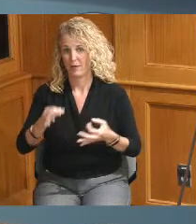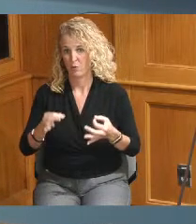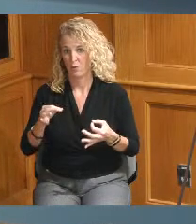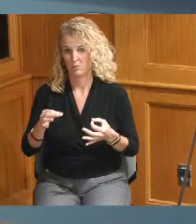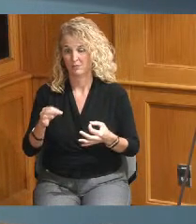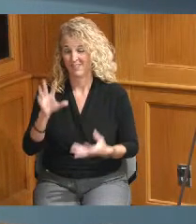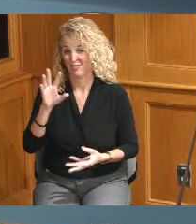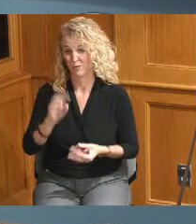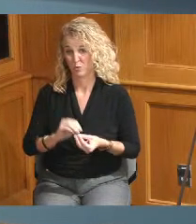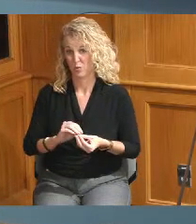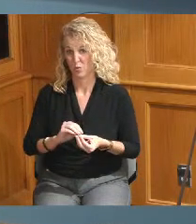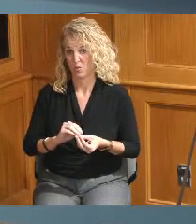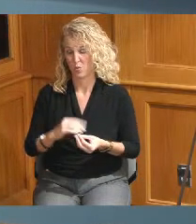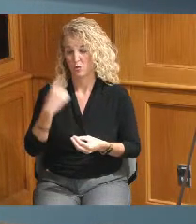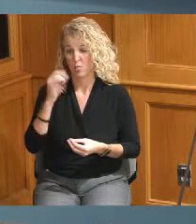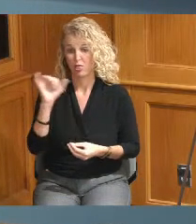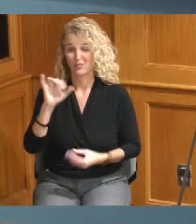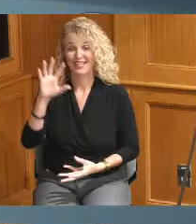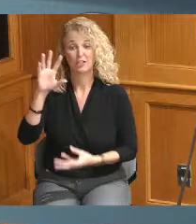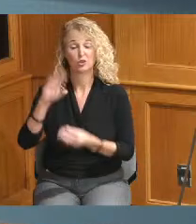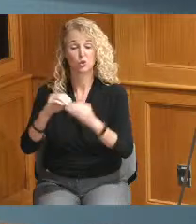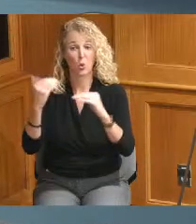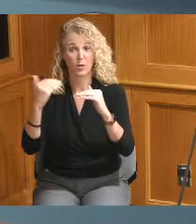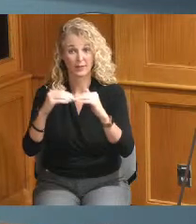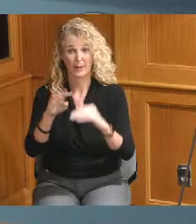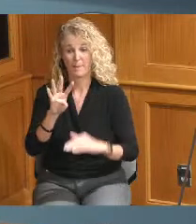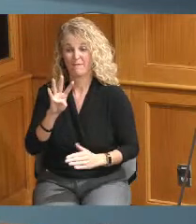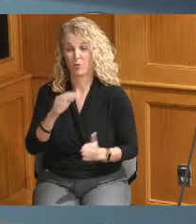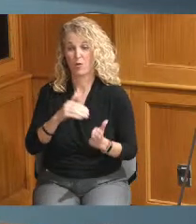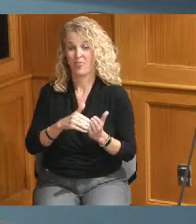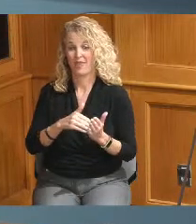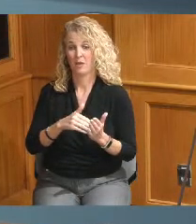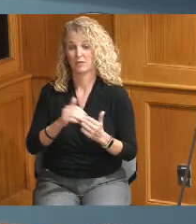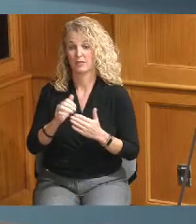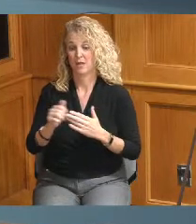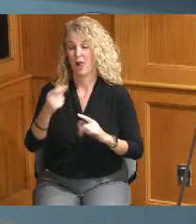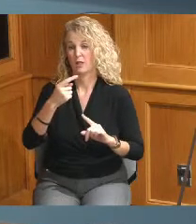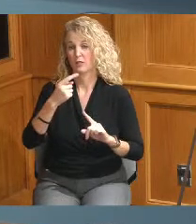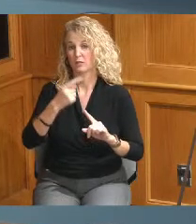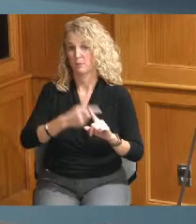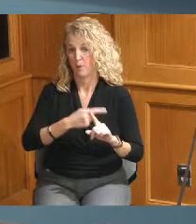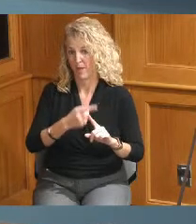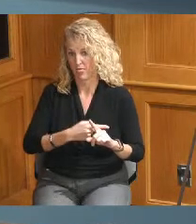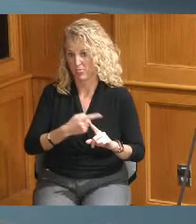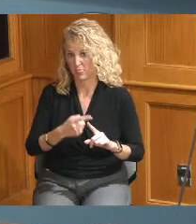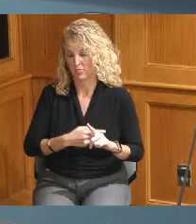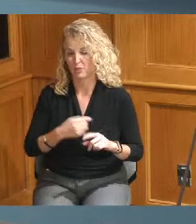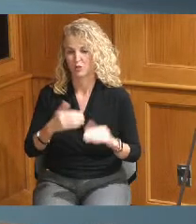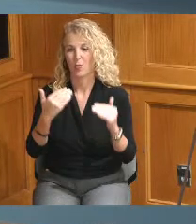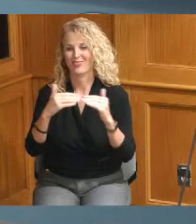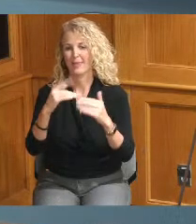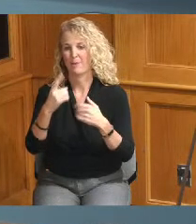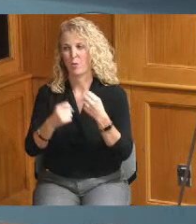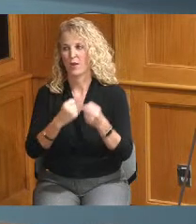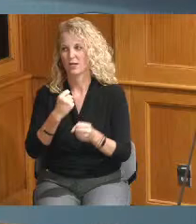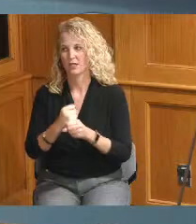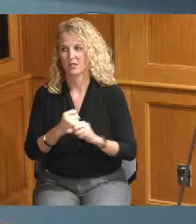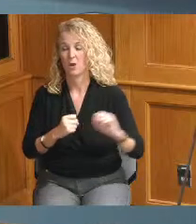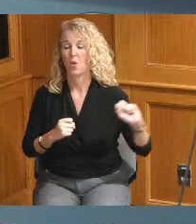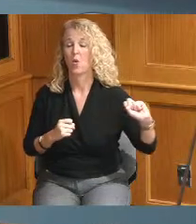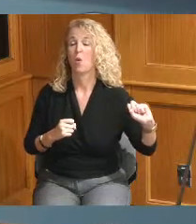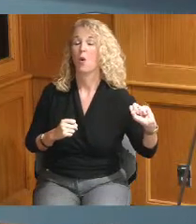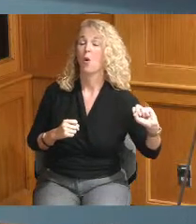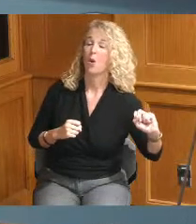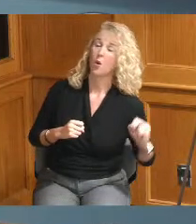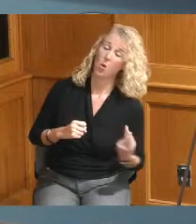total, so it looks like the total limit $4,000 per month. So the $48,000 is obviously a limit for the year. For the year.